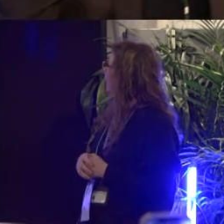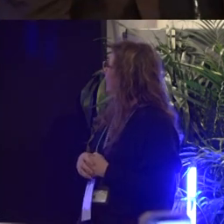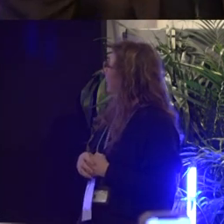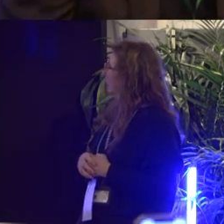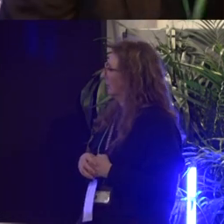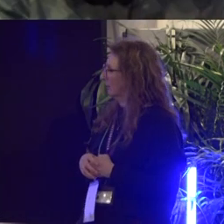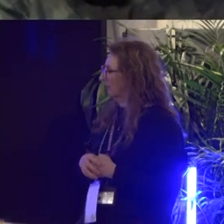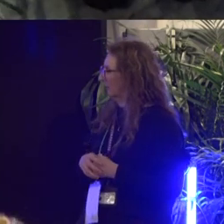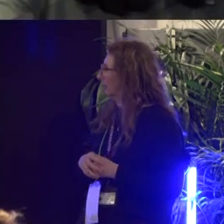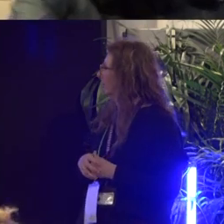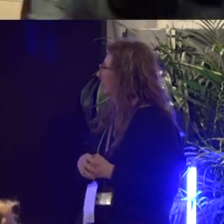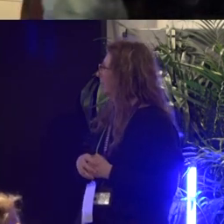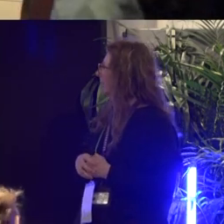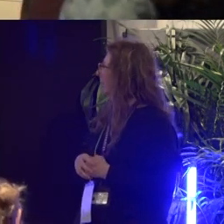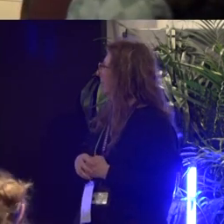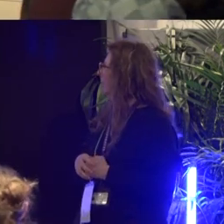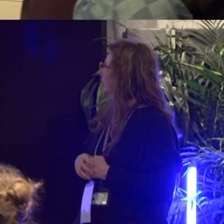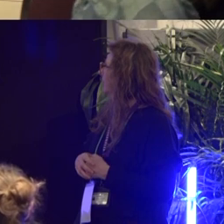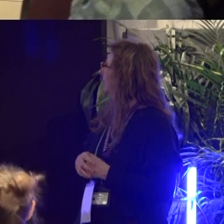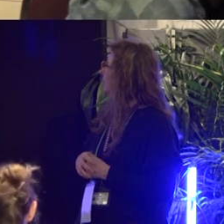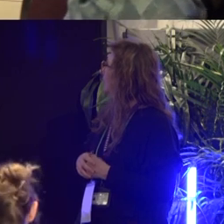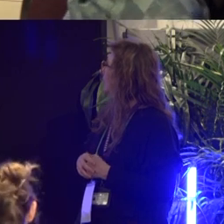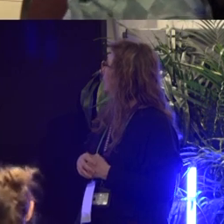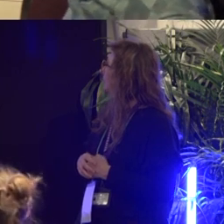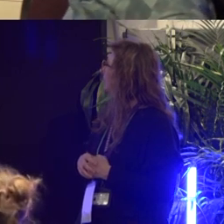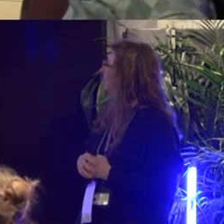God willing. There we go.